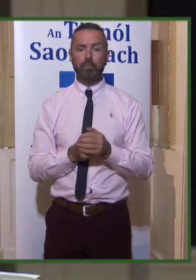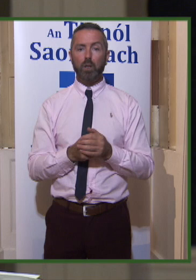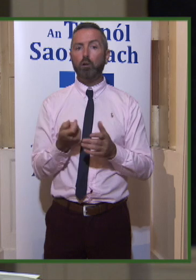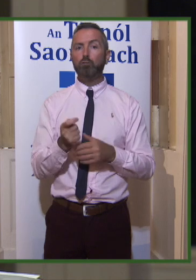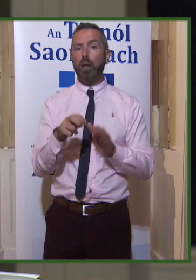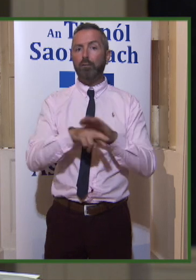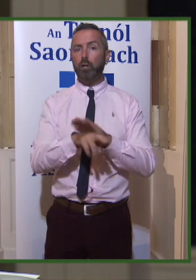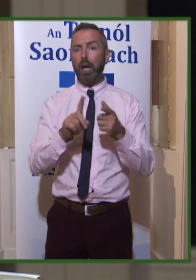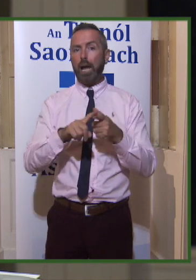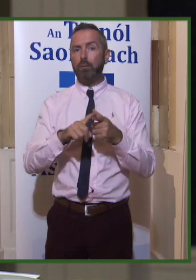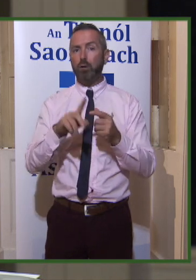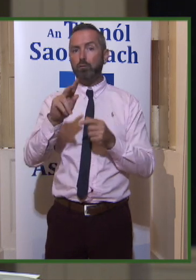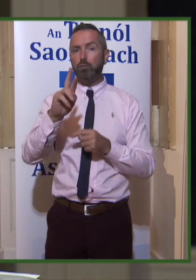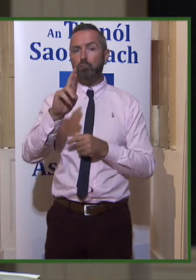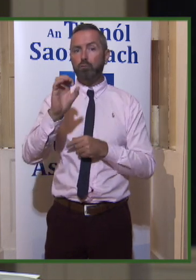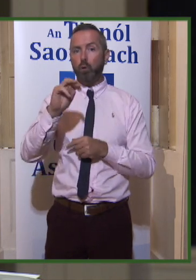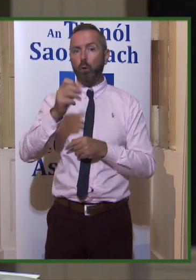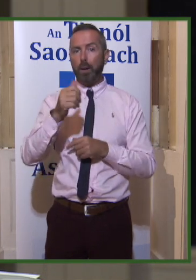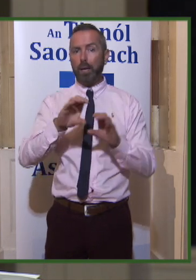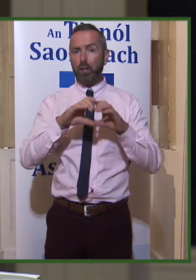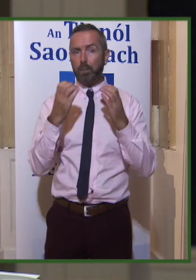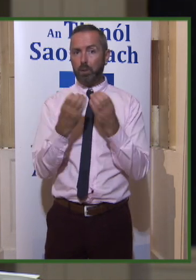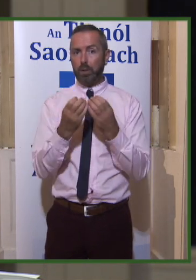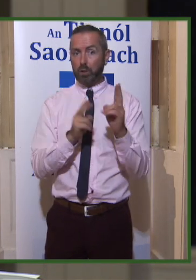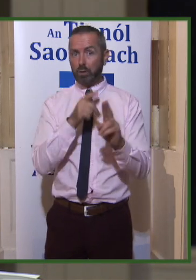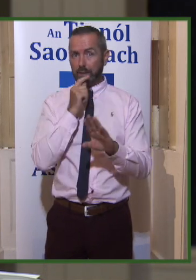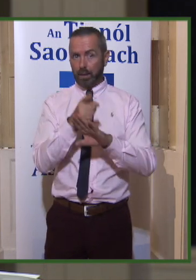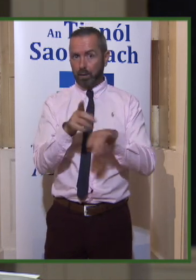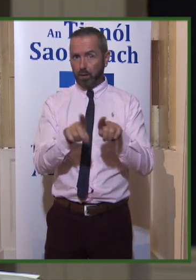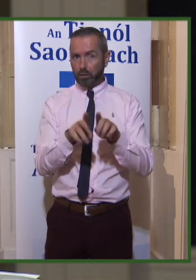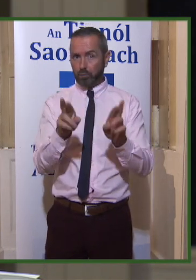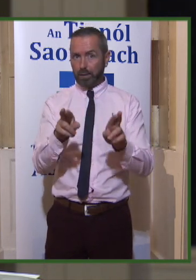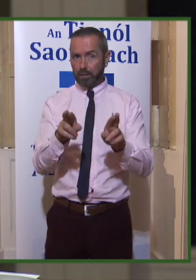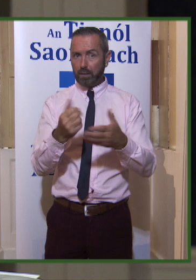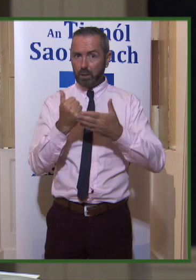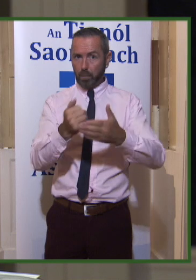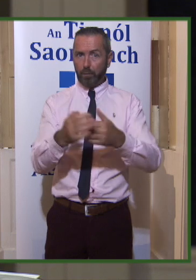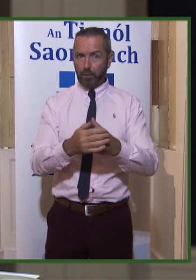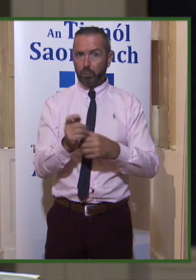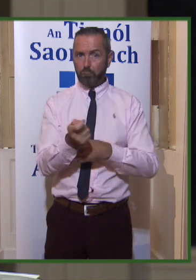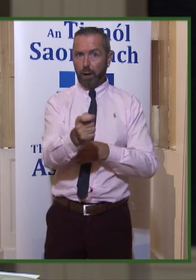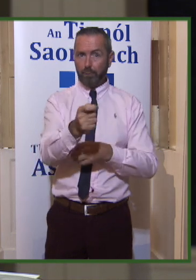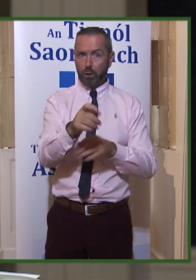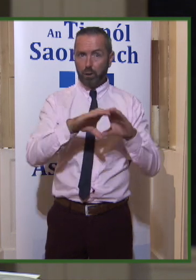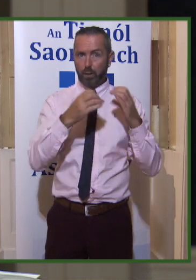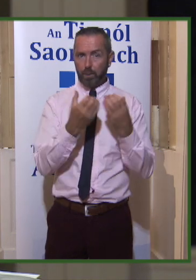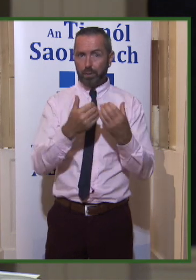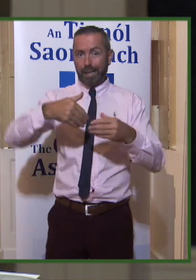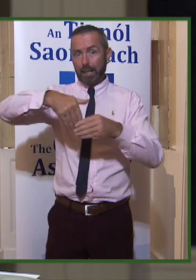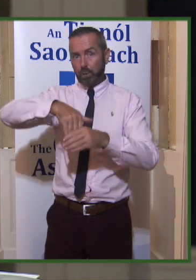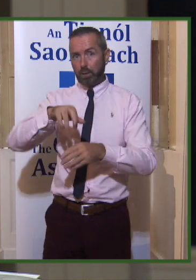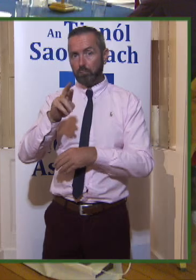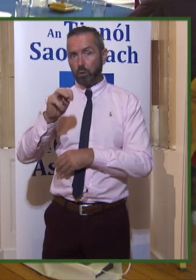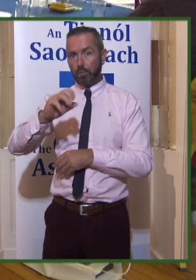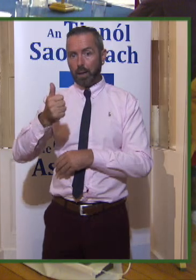Yeah. Okay, anybody against that proposal for row 18? Support for travel community, including Roma.